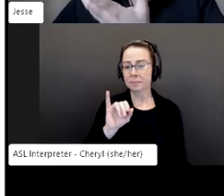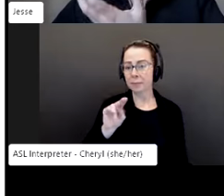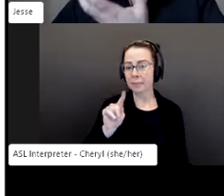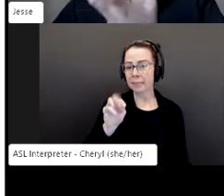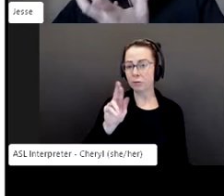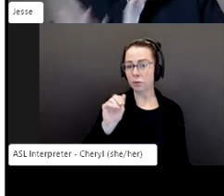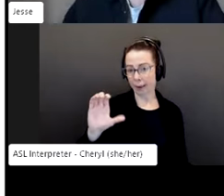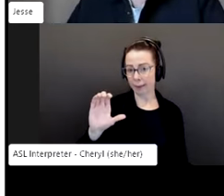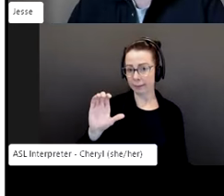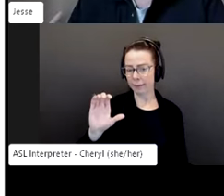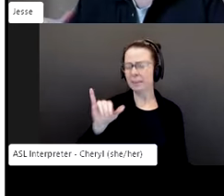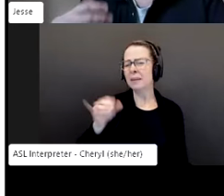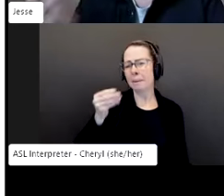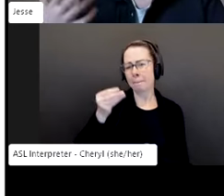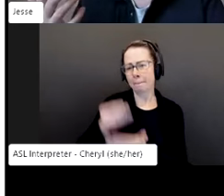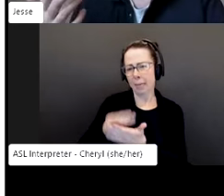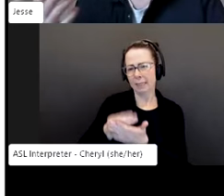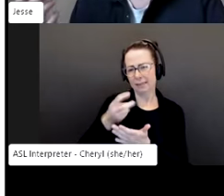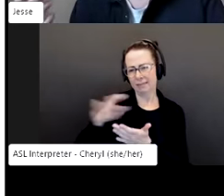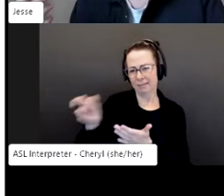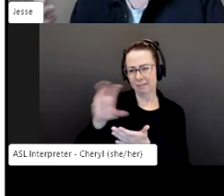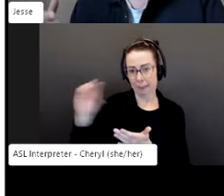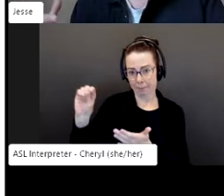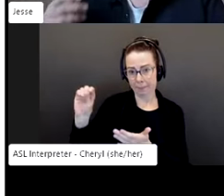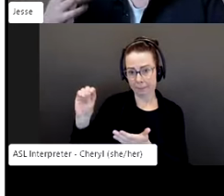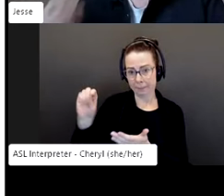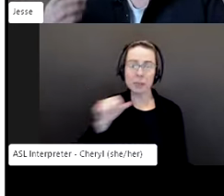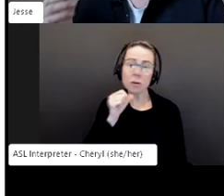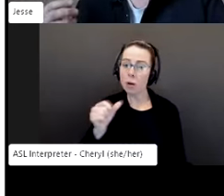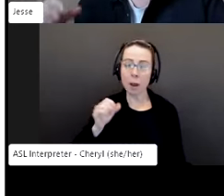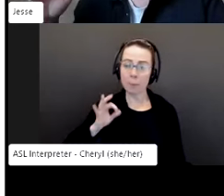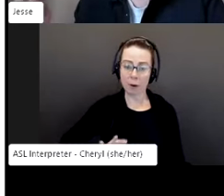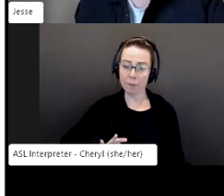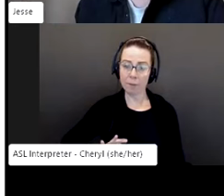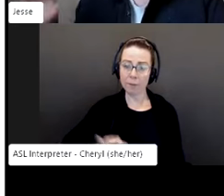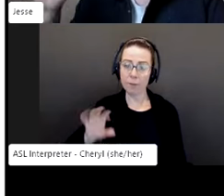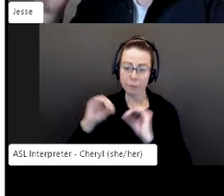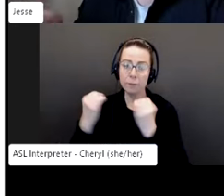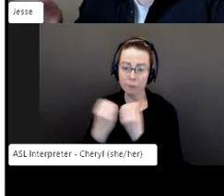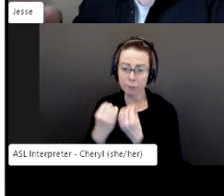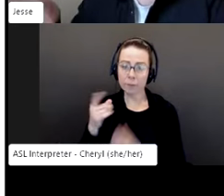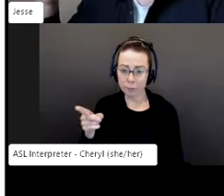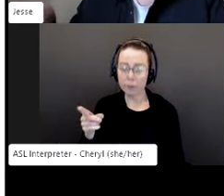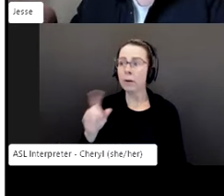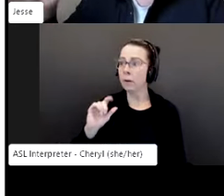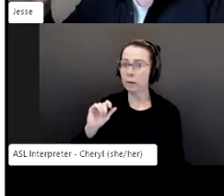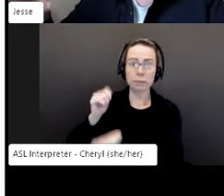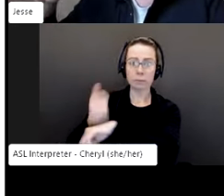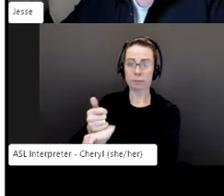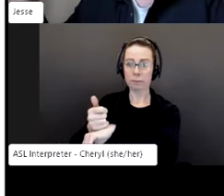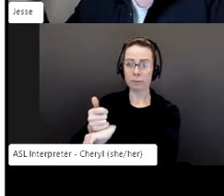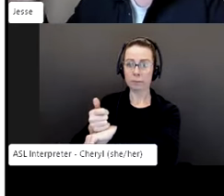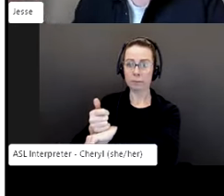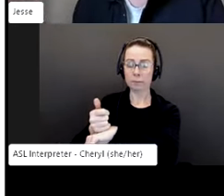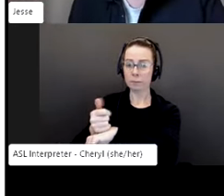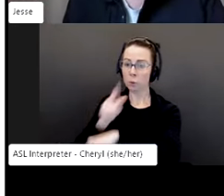transfer organization that's really, it's like a nonprofit that was set up by all of Canada's banks, the big five